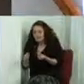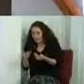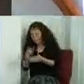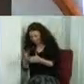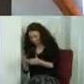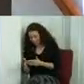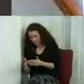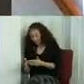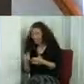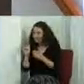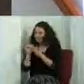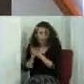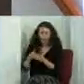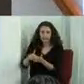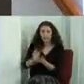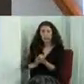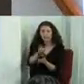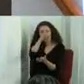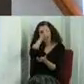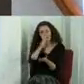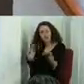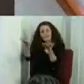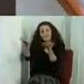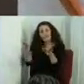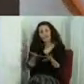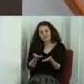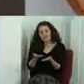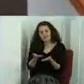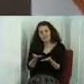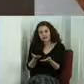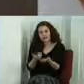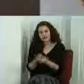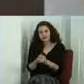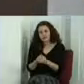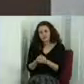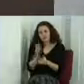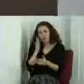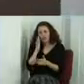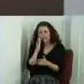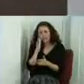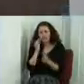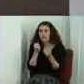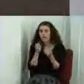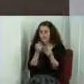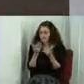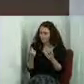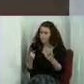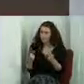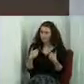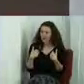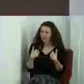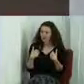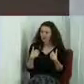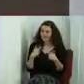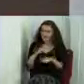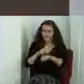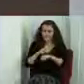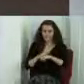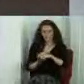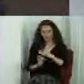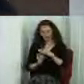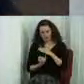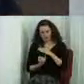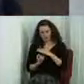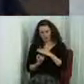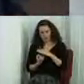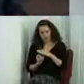the abundance that God invites us into. To acknowledge that many of us have gone through those periods of isolation, to know that many of us have